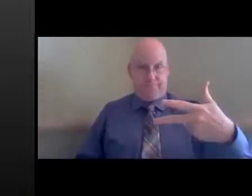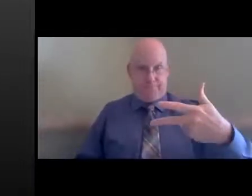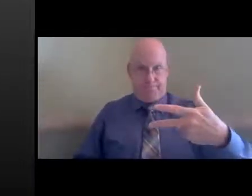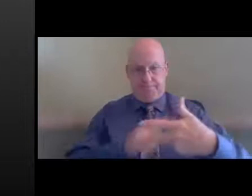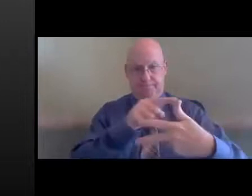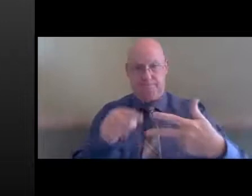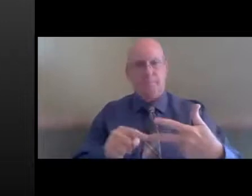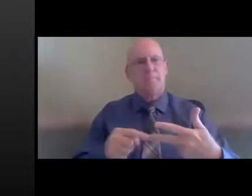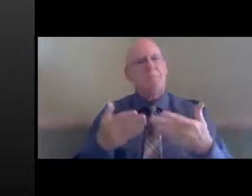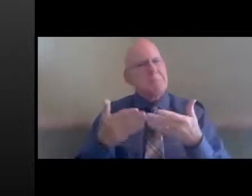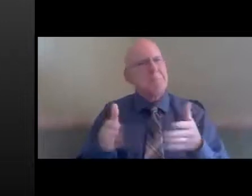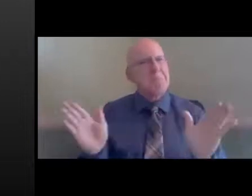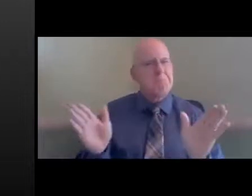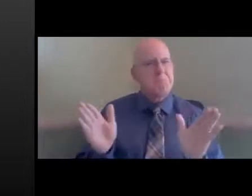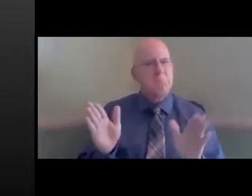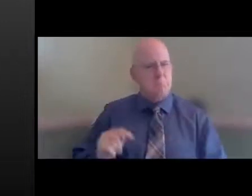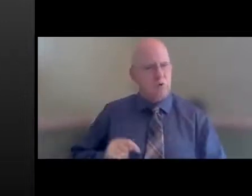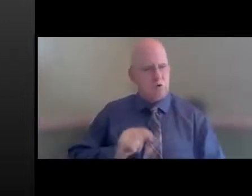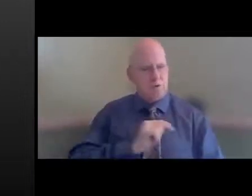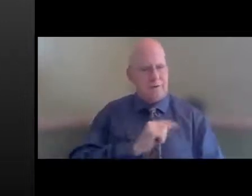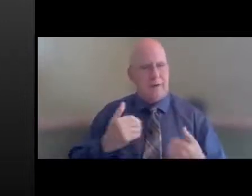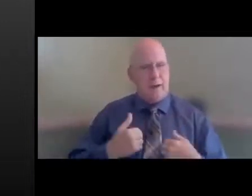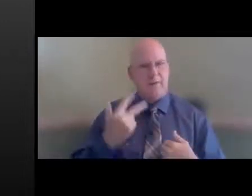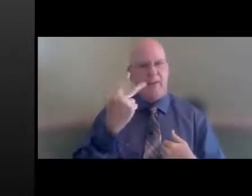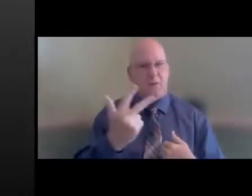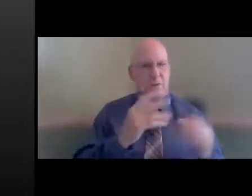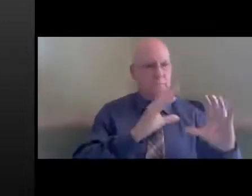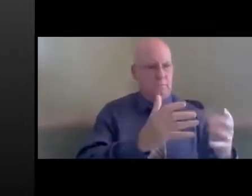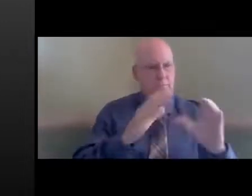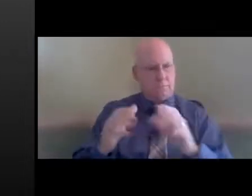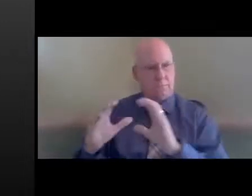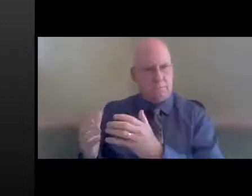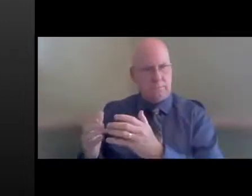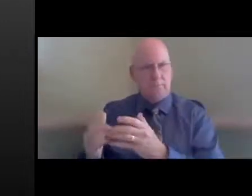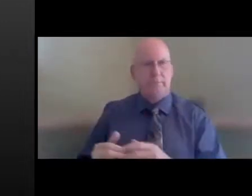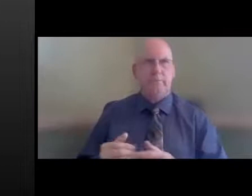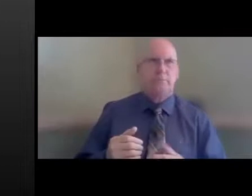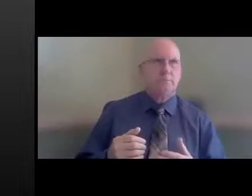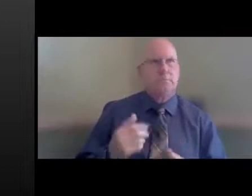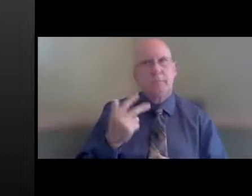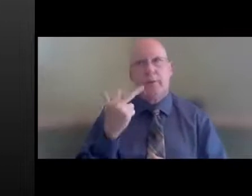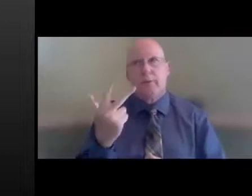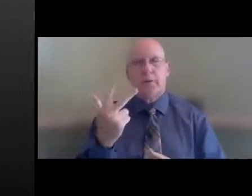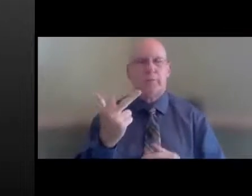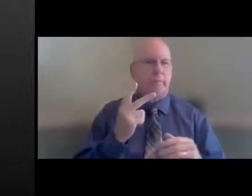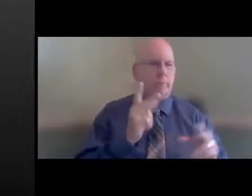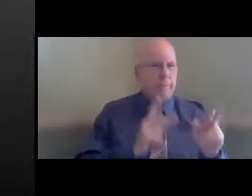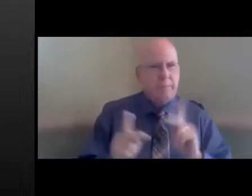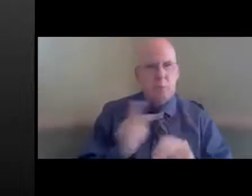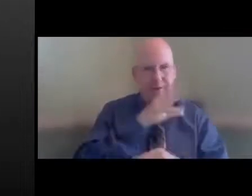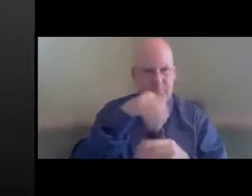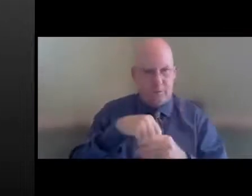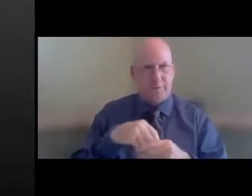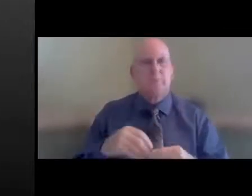that generally speaking, trusts have three parties or three people who are involved.